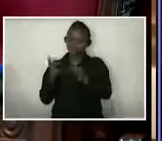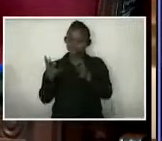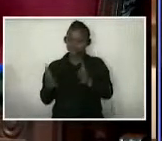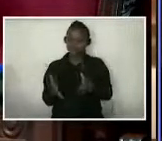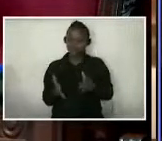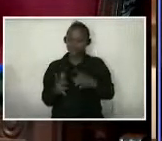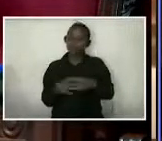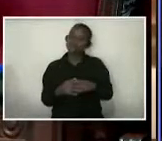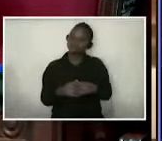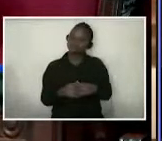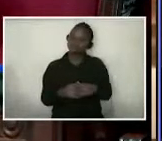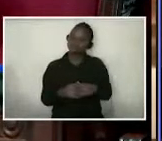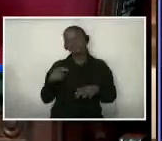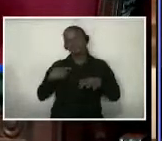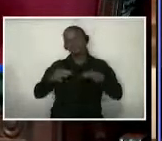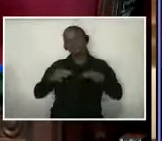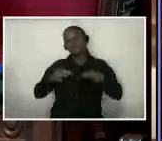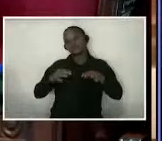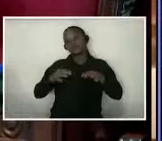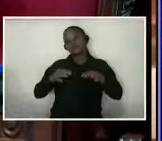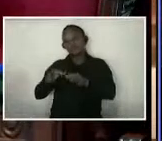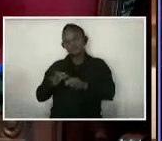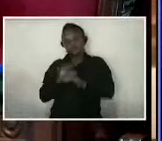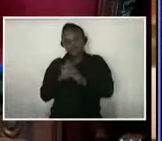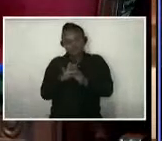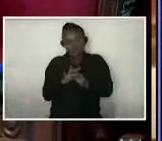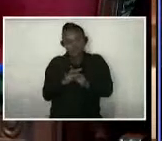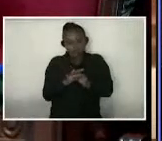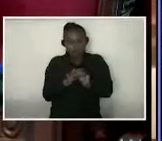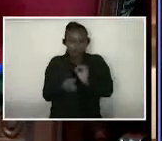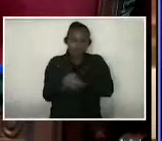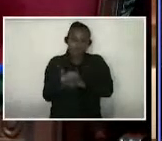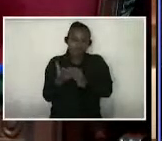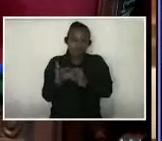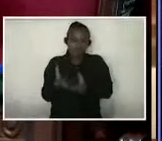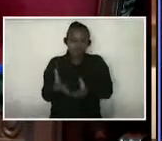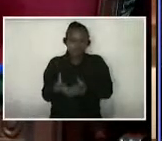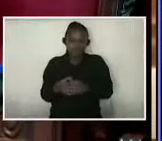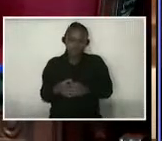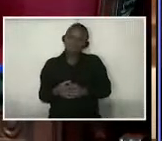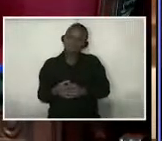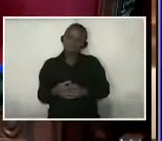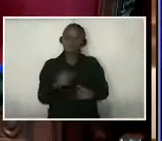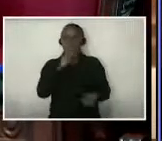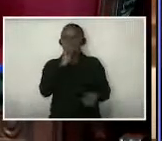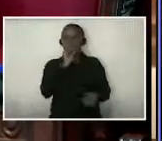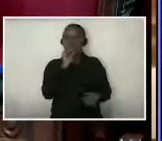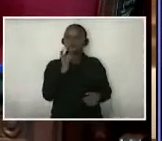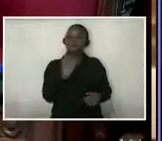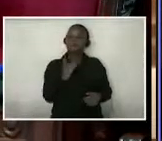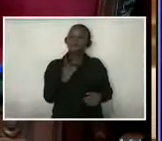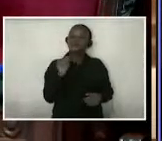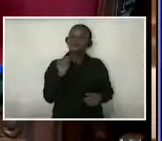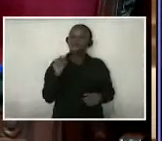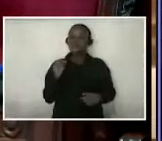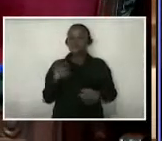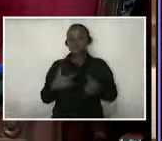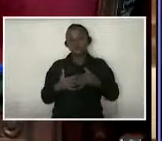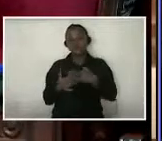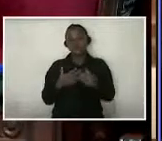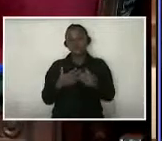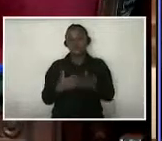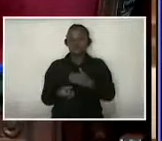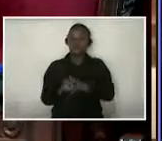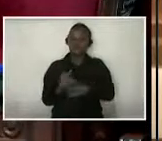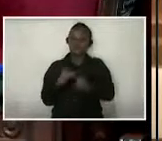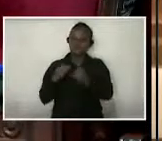support, often demand key positions, thus punching above their weight. There's a lack of accountability when anything goes wrong with parties playing